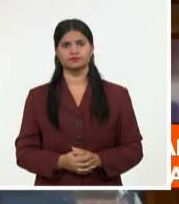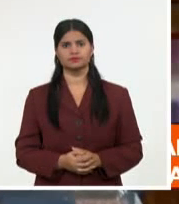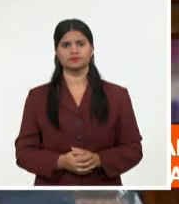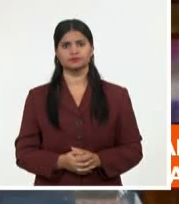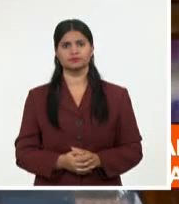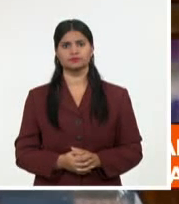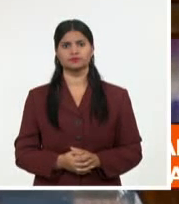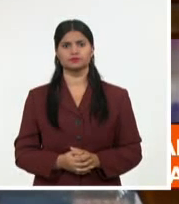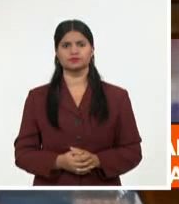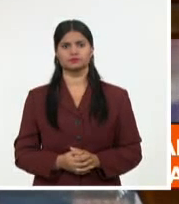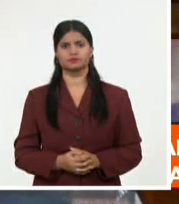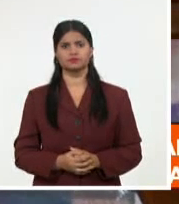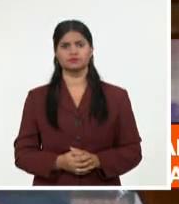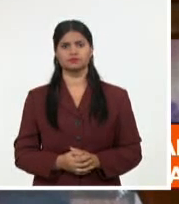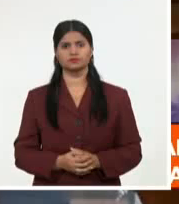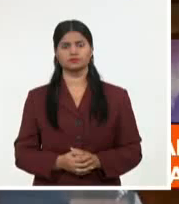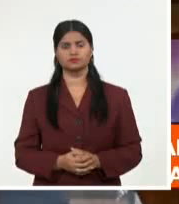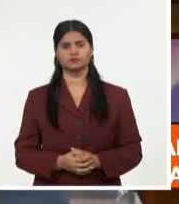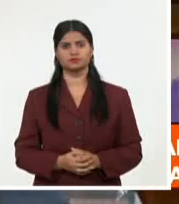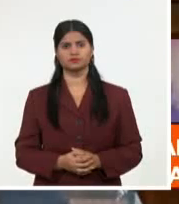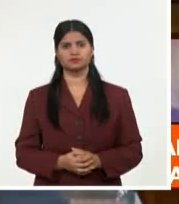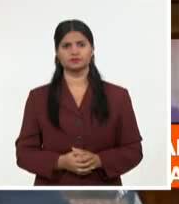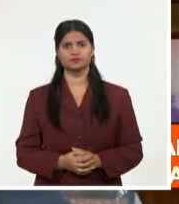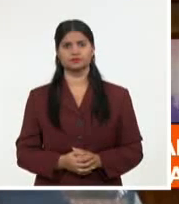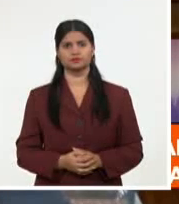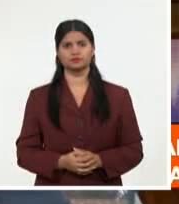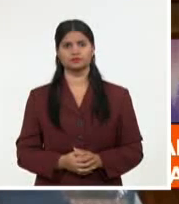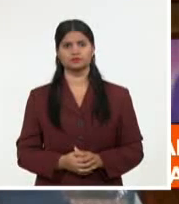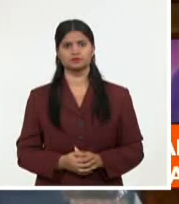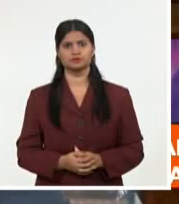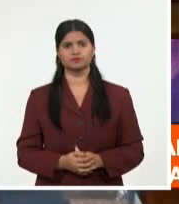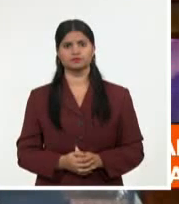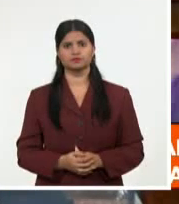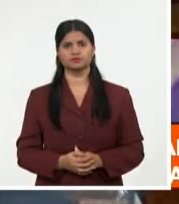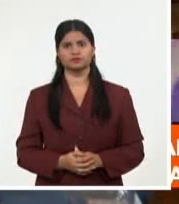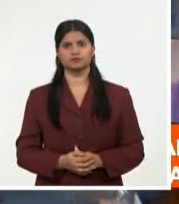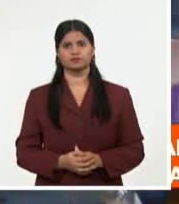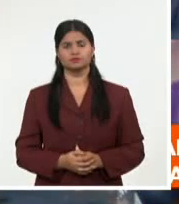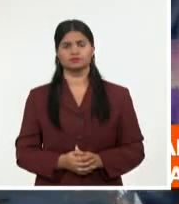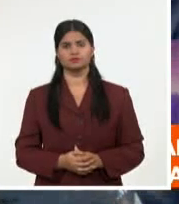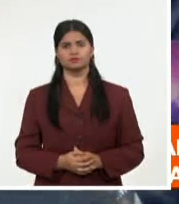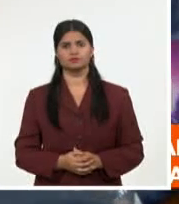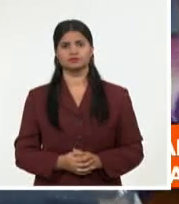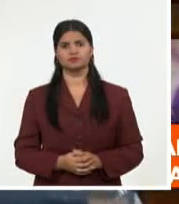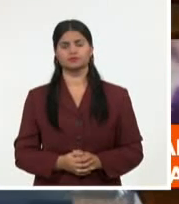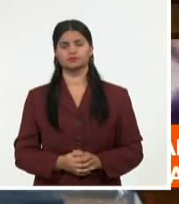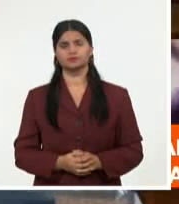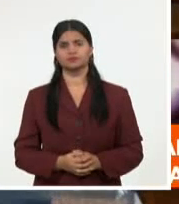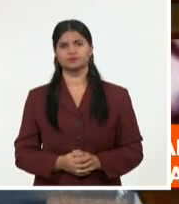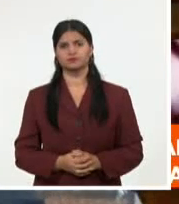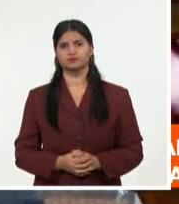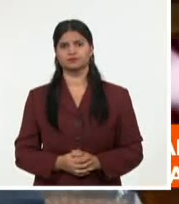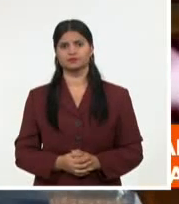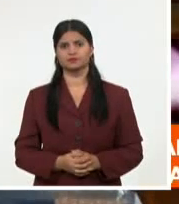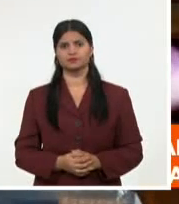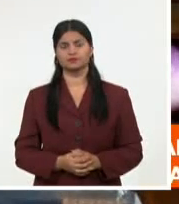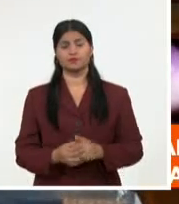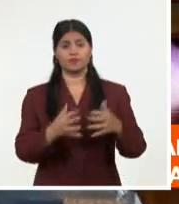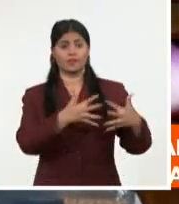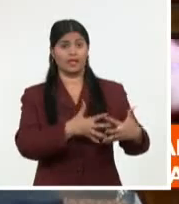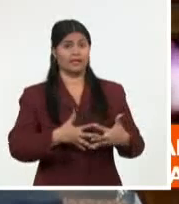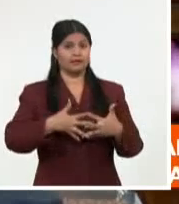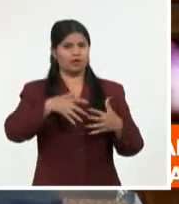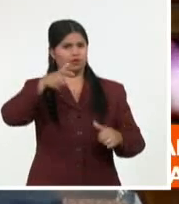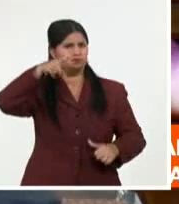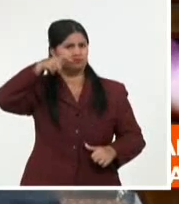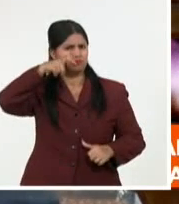to overcome the multiple crises generated in this scenario. A pesar de ese acoso y de los intentos nada